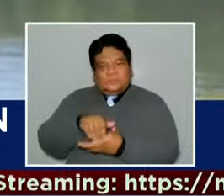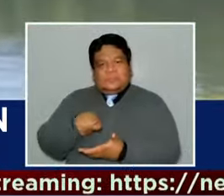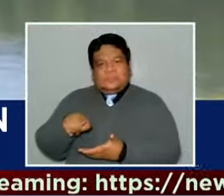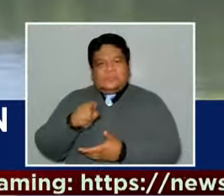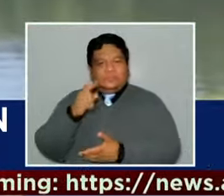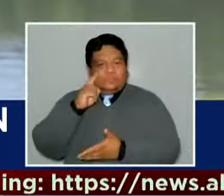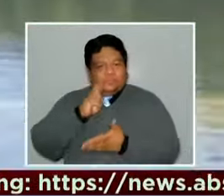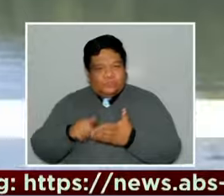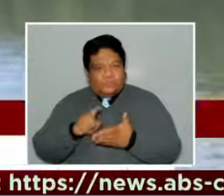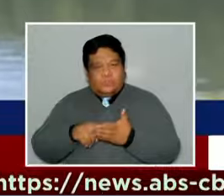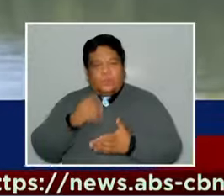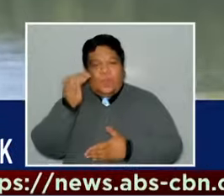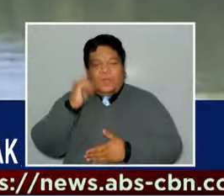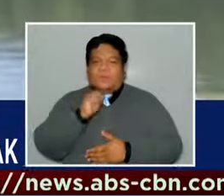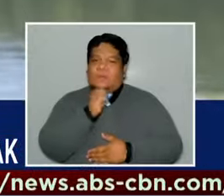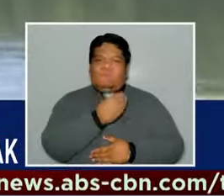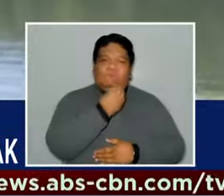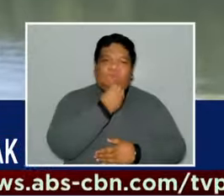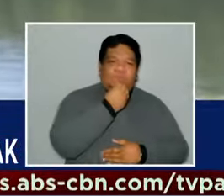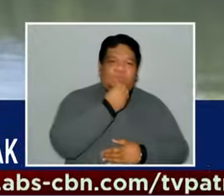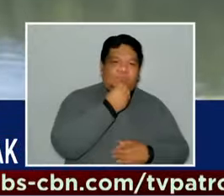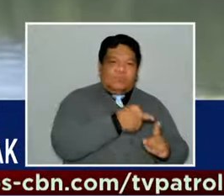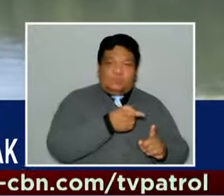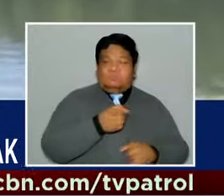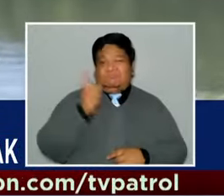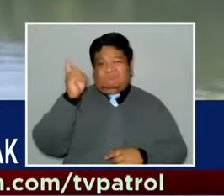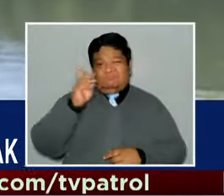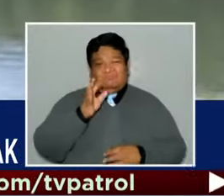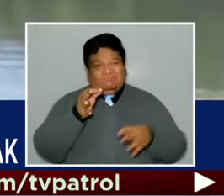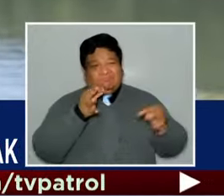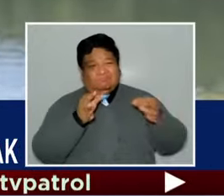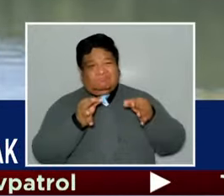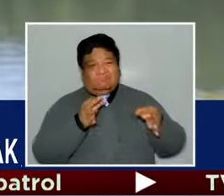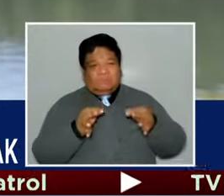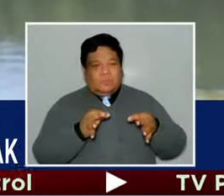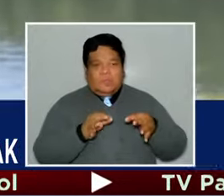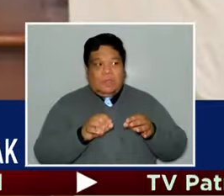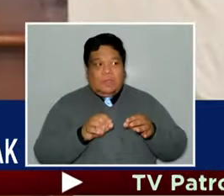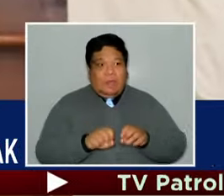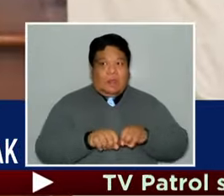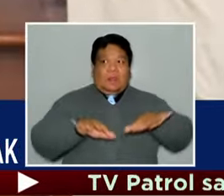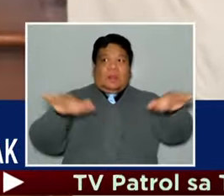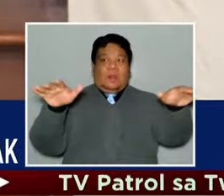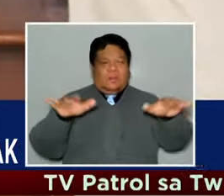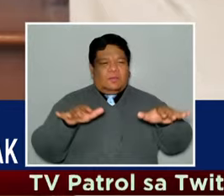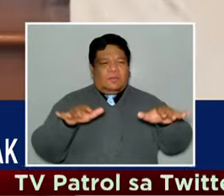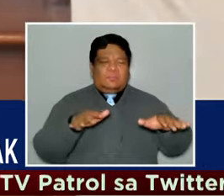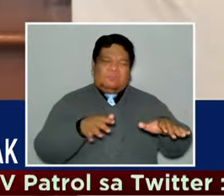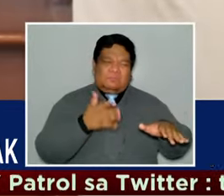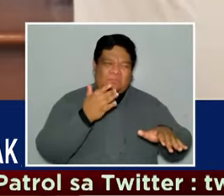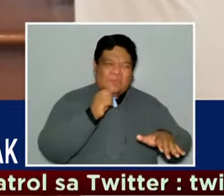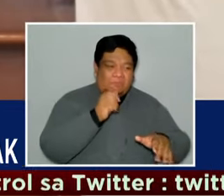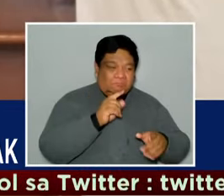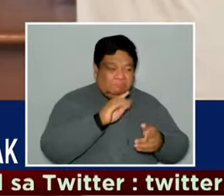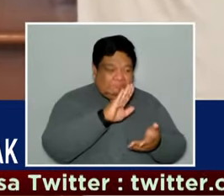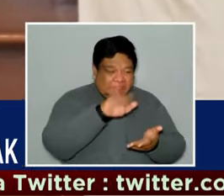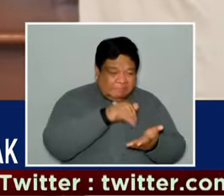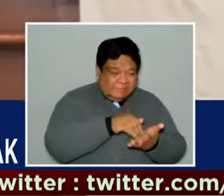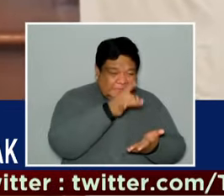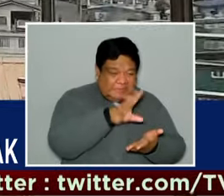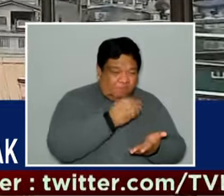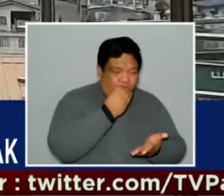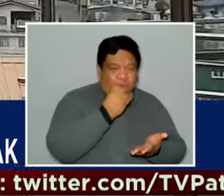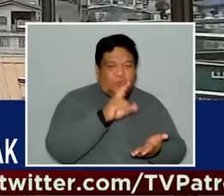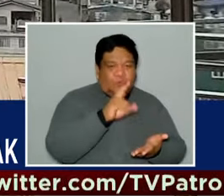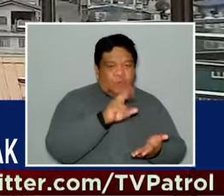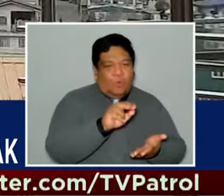food, it's widespread, so it must be the water. Inanunsyo naman ni Mayor Benjamin